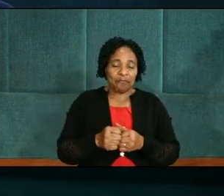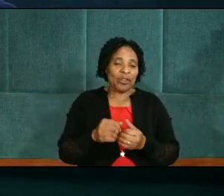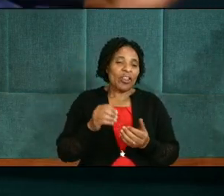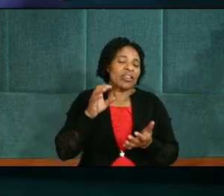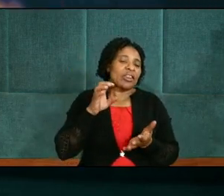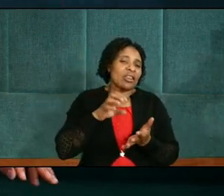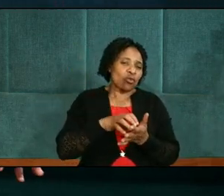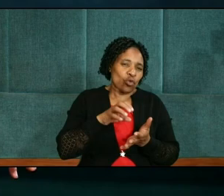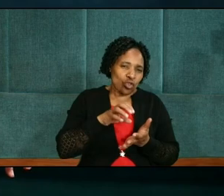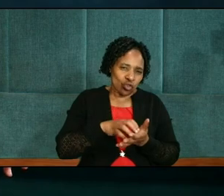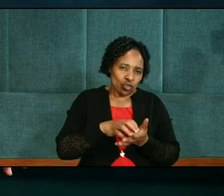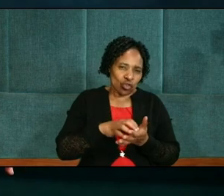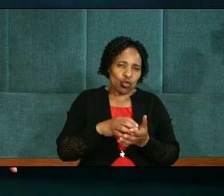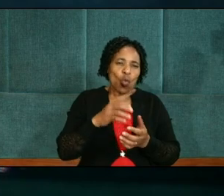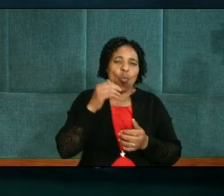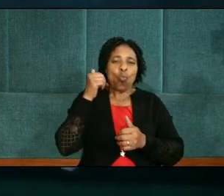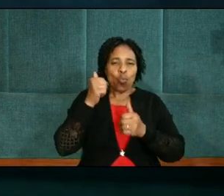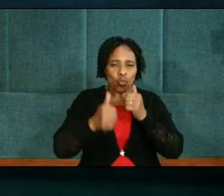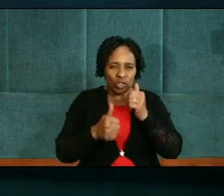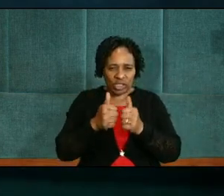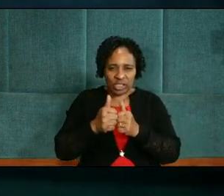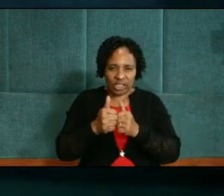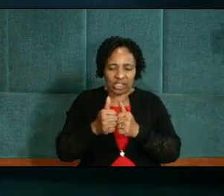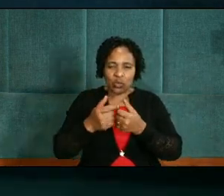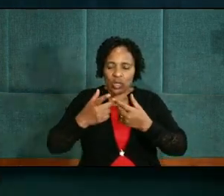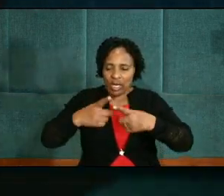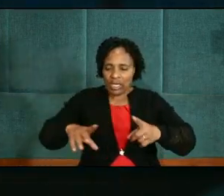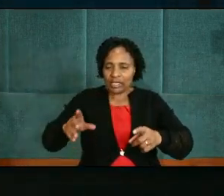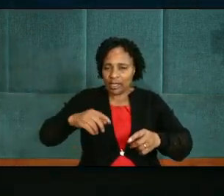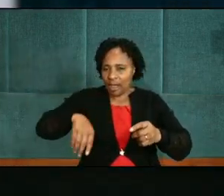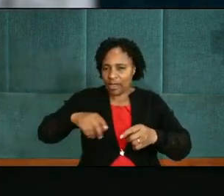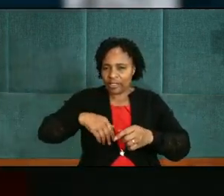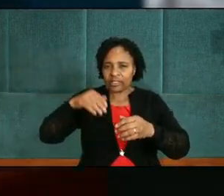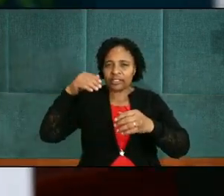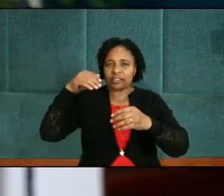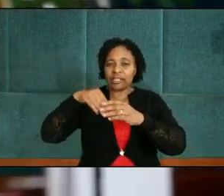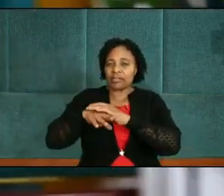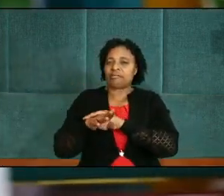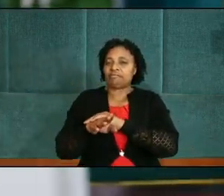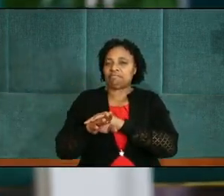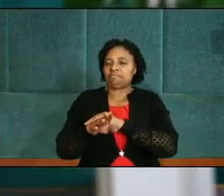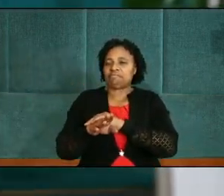condition under which he will let us in.